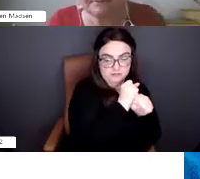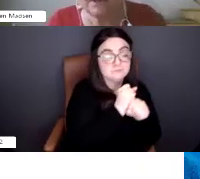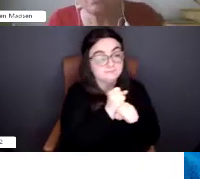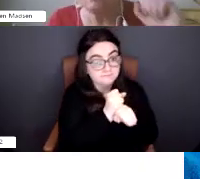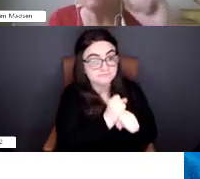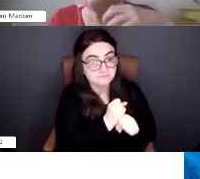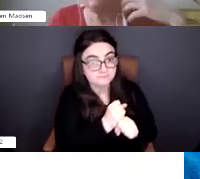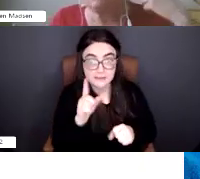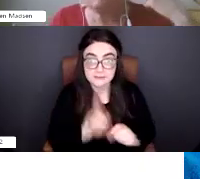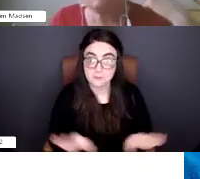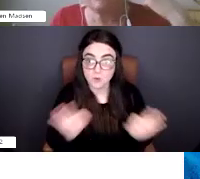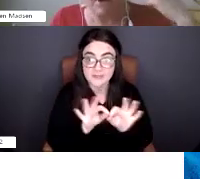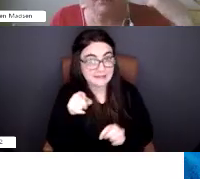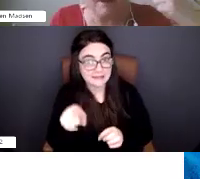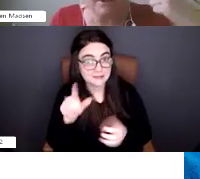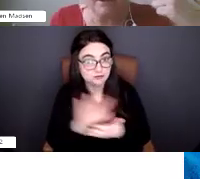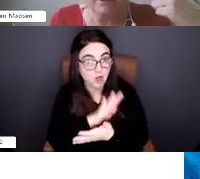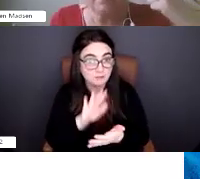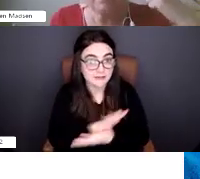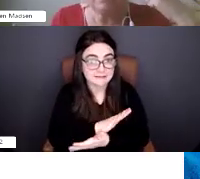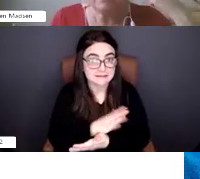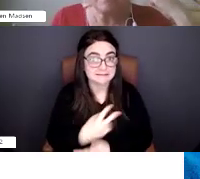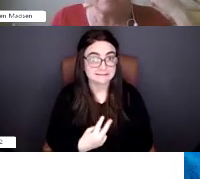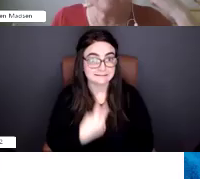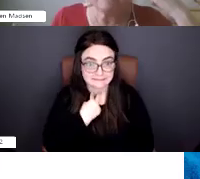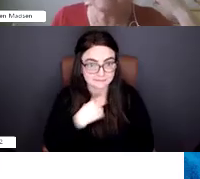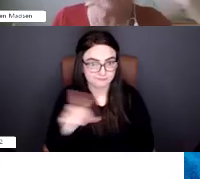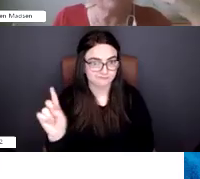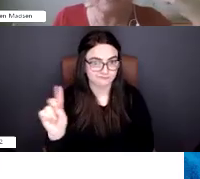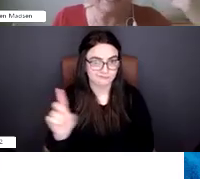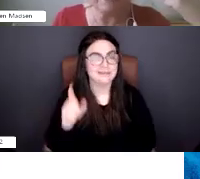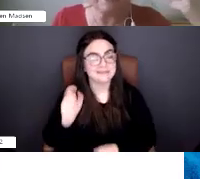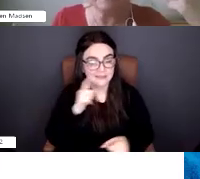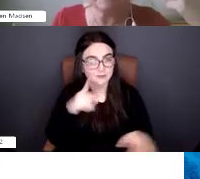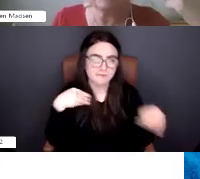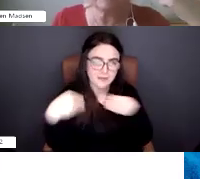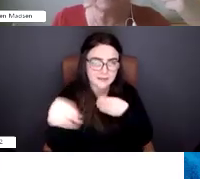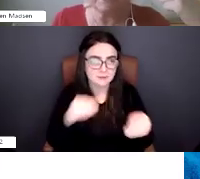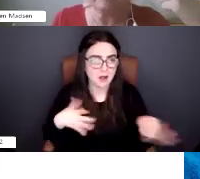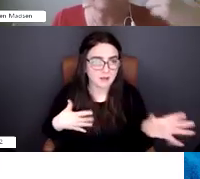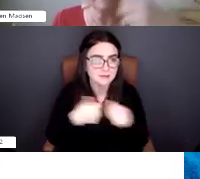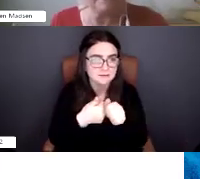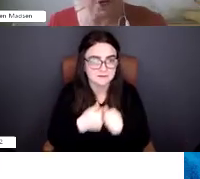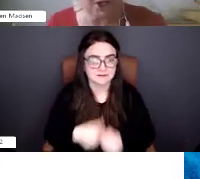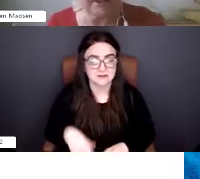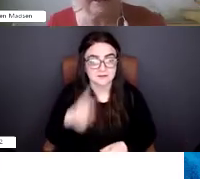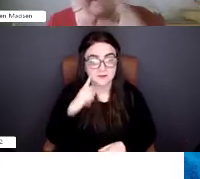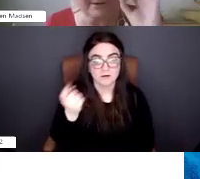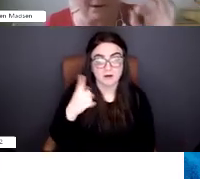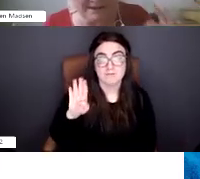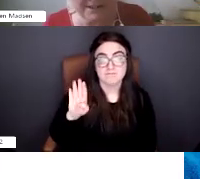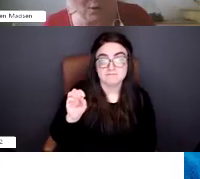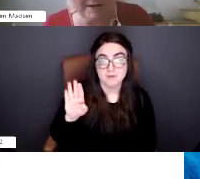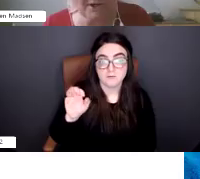example, even though the Bob Rumble Center of Canadian Excellence for the Deaf is a partner,